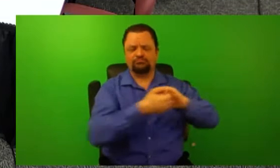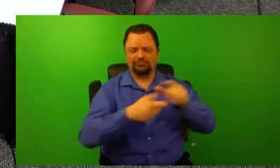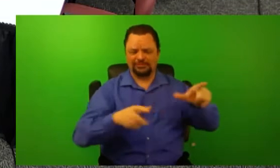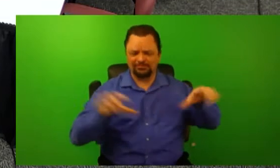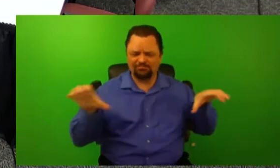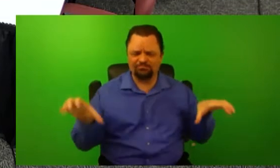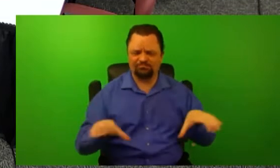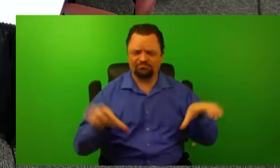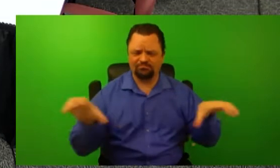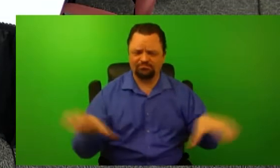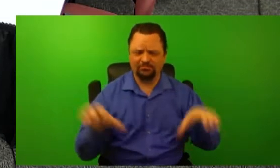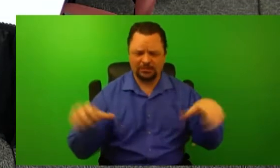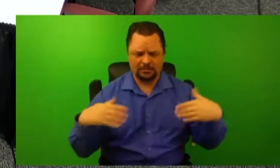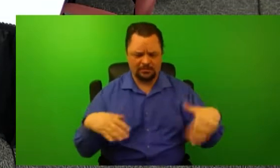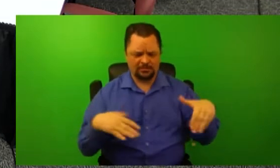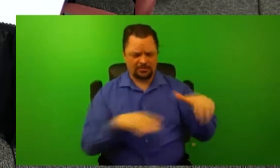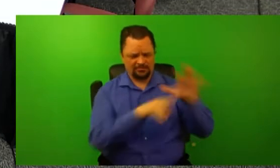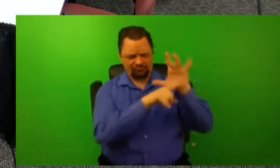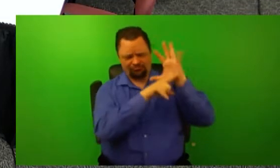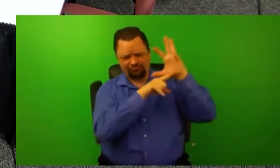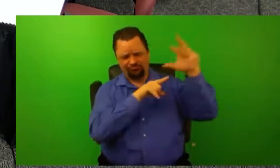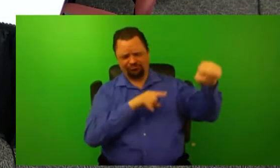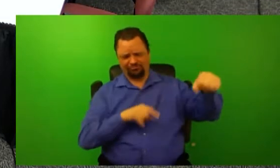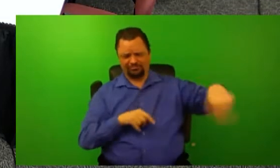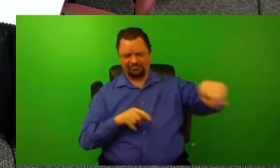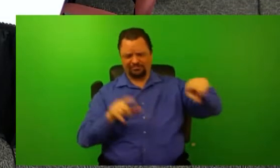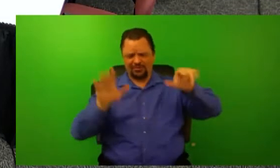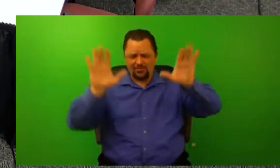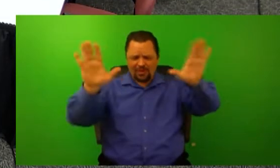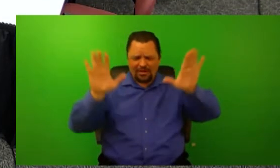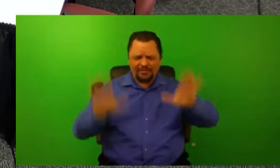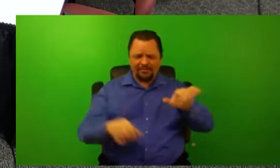and relentless, and I appreciate them very much.